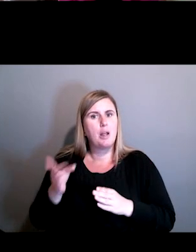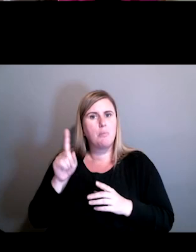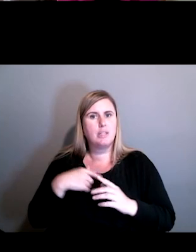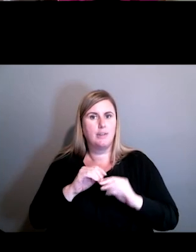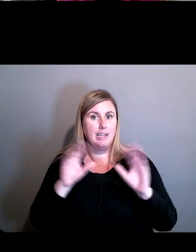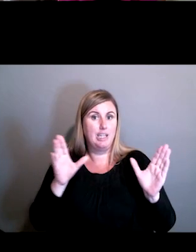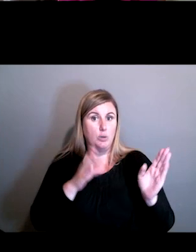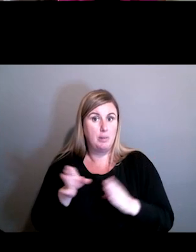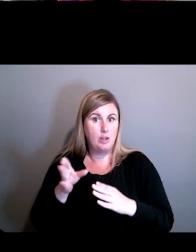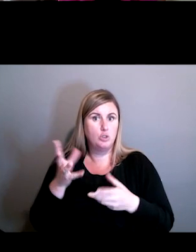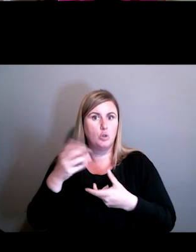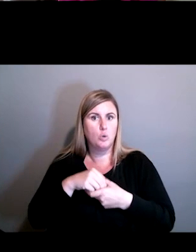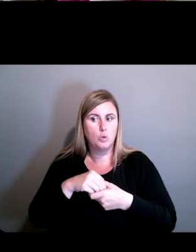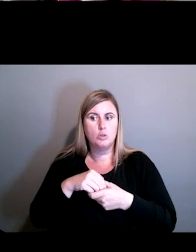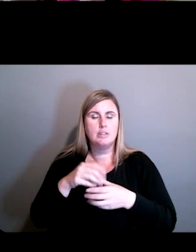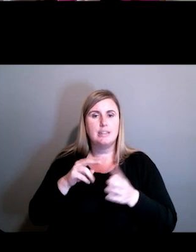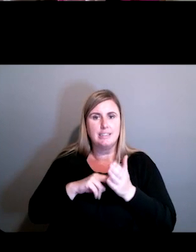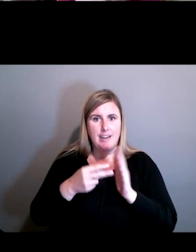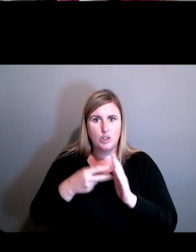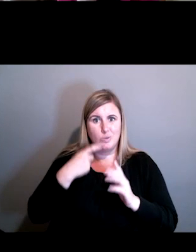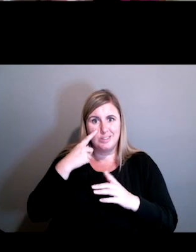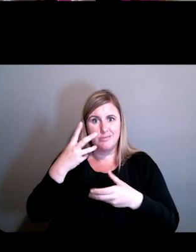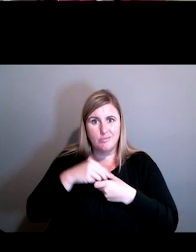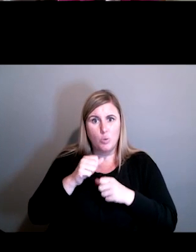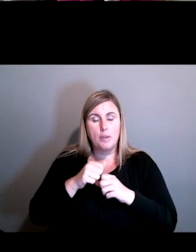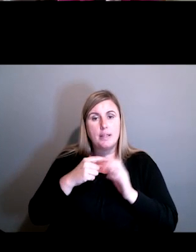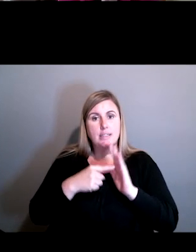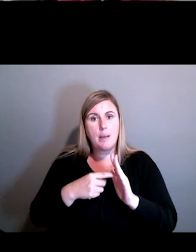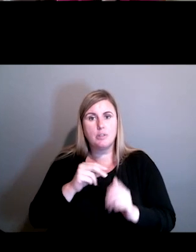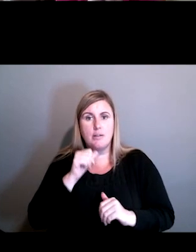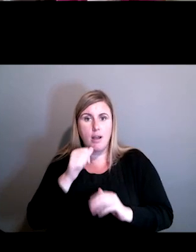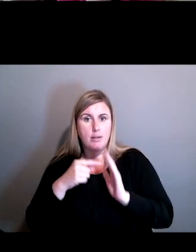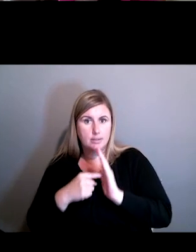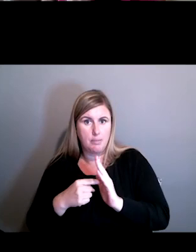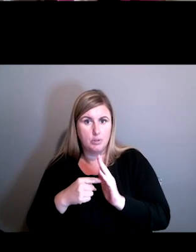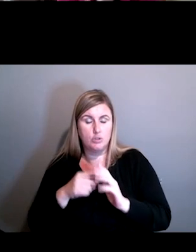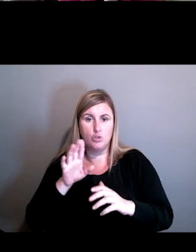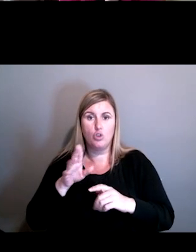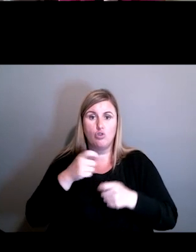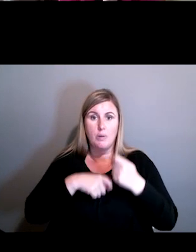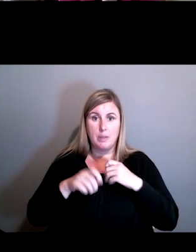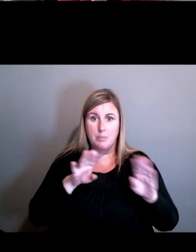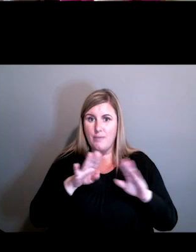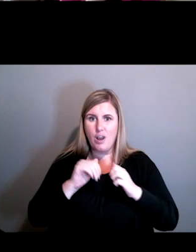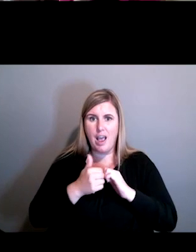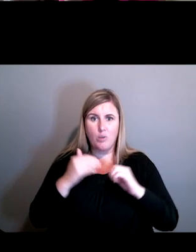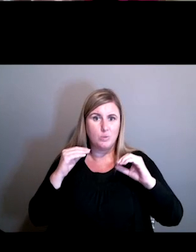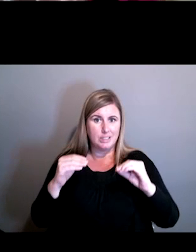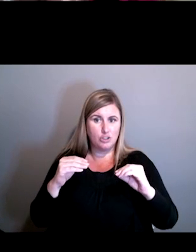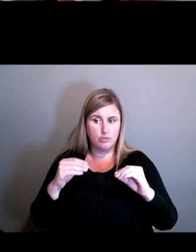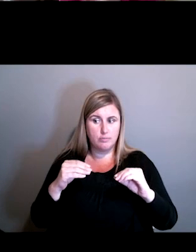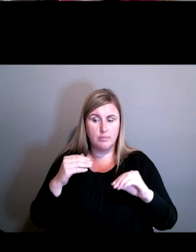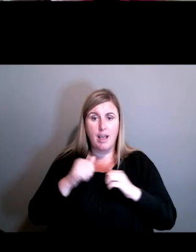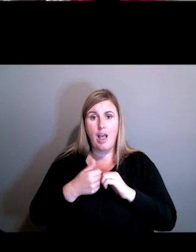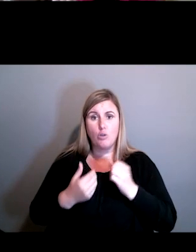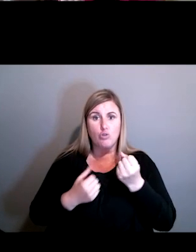talked about with your examples and non-examples, your replacement behavior, how to teach it, how to reinforce that replacement behavior, the